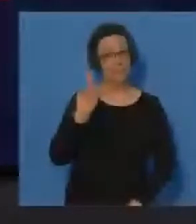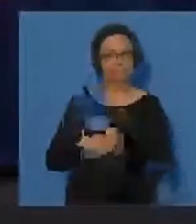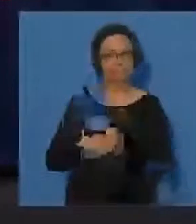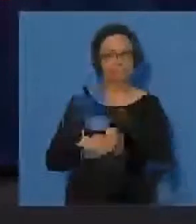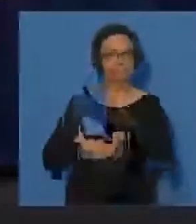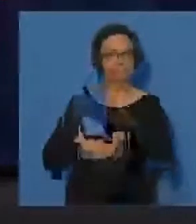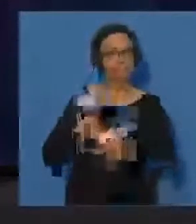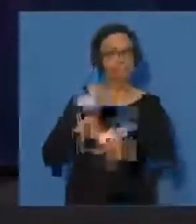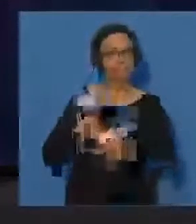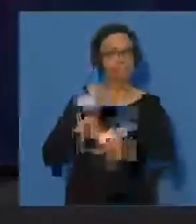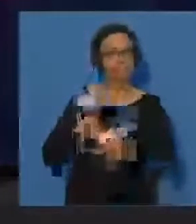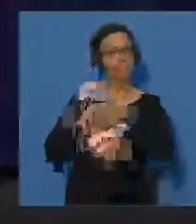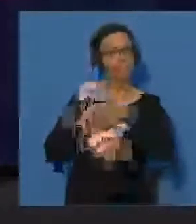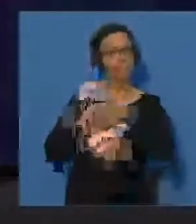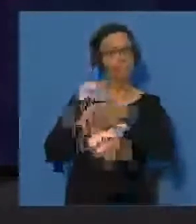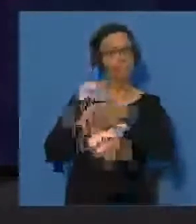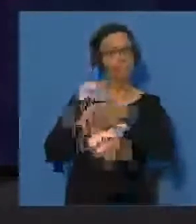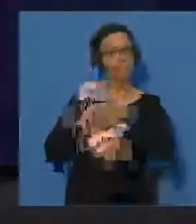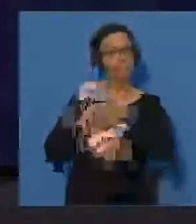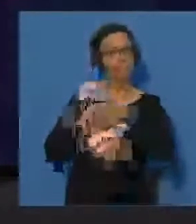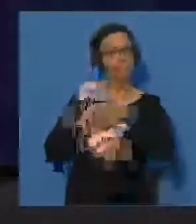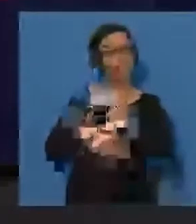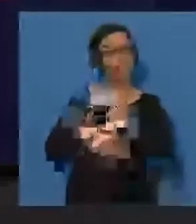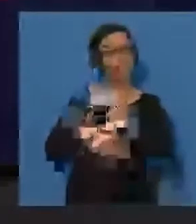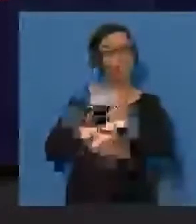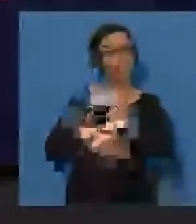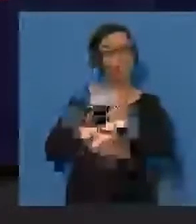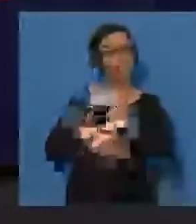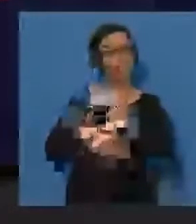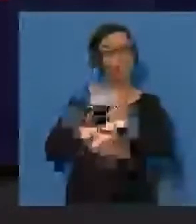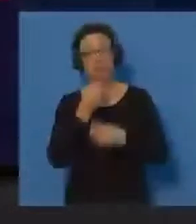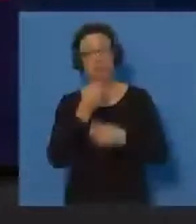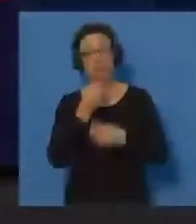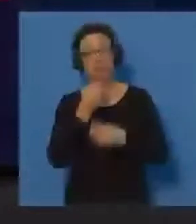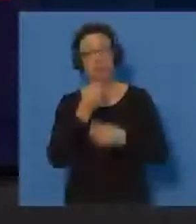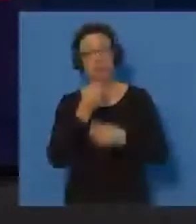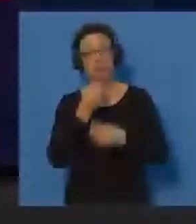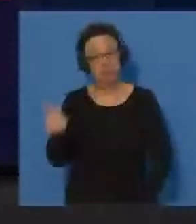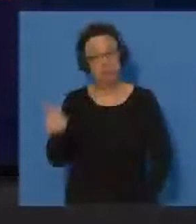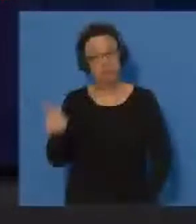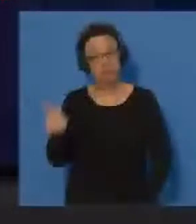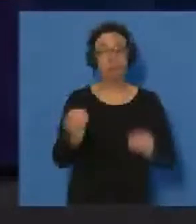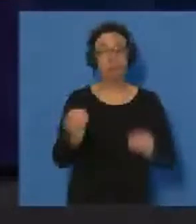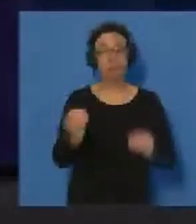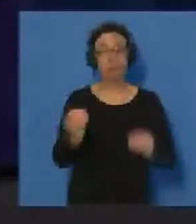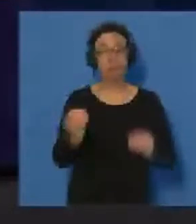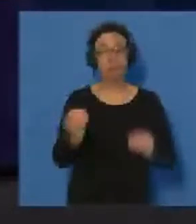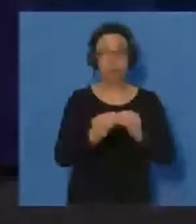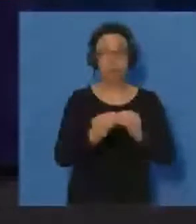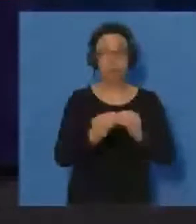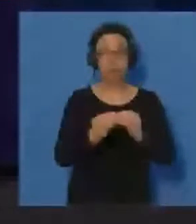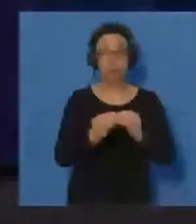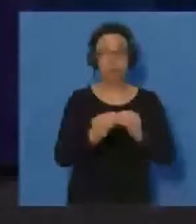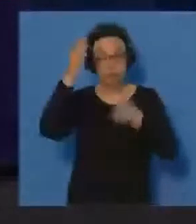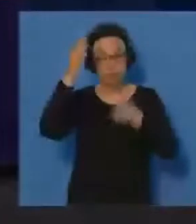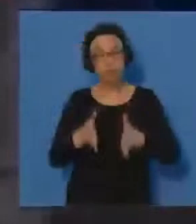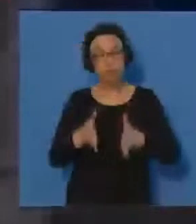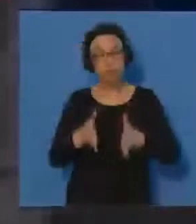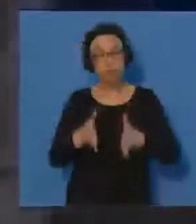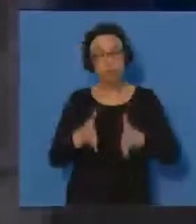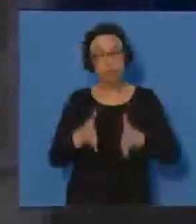in government quarantine facilities. For further information on this Airbridge flight, His Excellency the Governor will now give remarks.